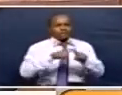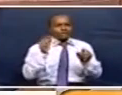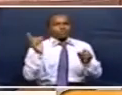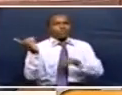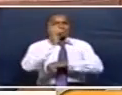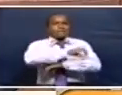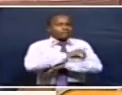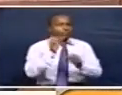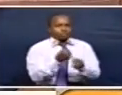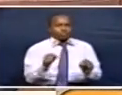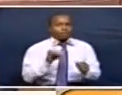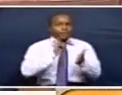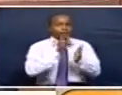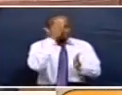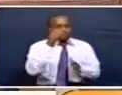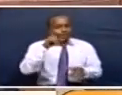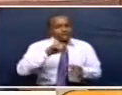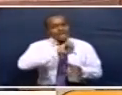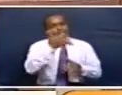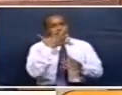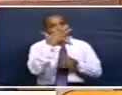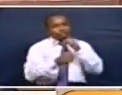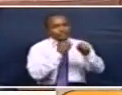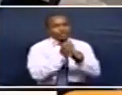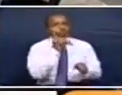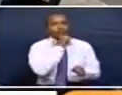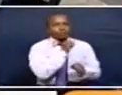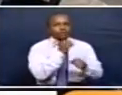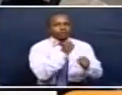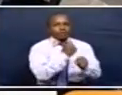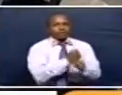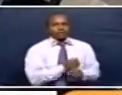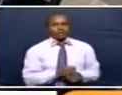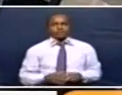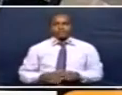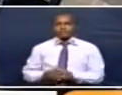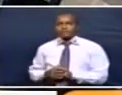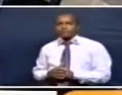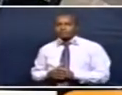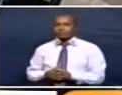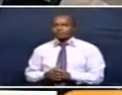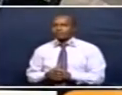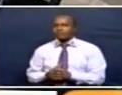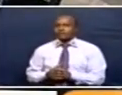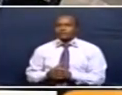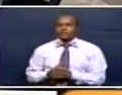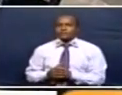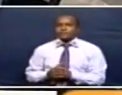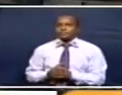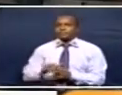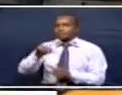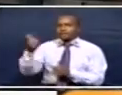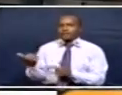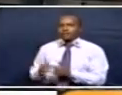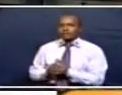another 5 years so I can complete the work that I've started. Oh, good campaign plug there. Well done, Governor. Well done. Pius Kilu, or